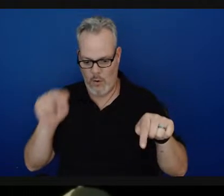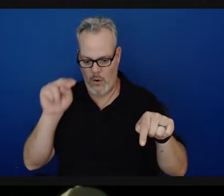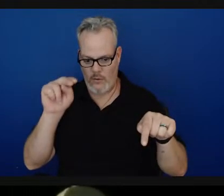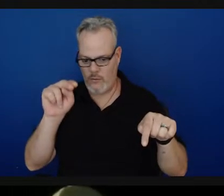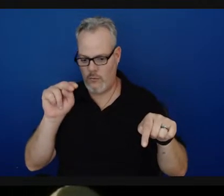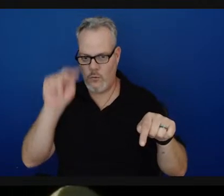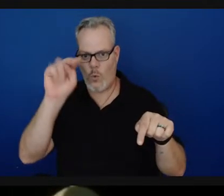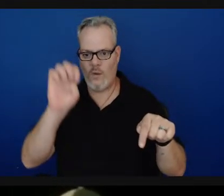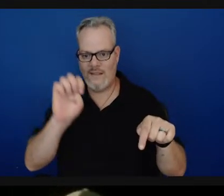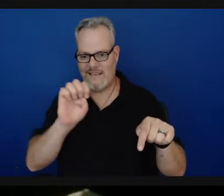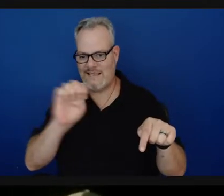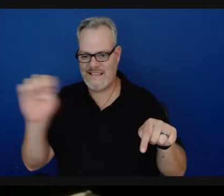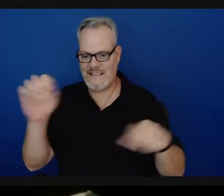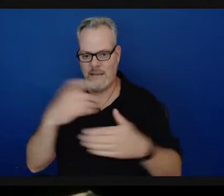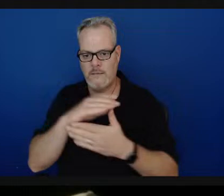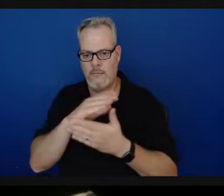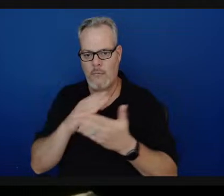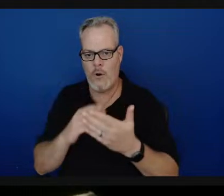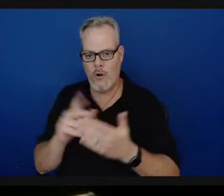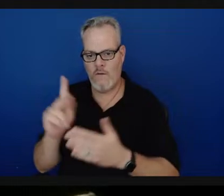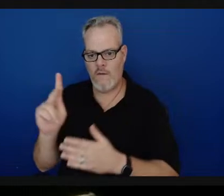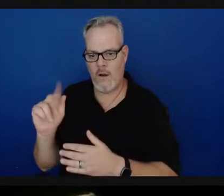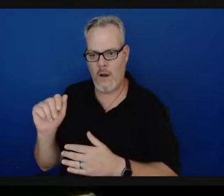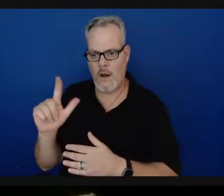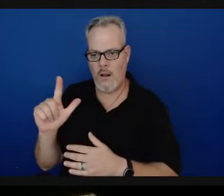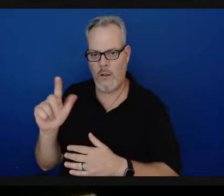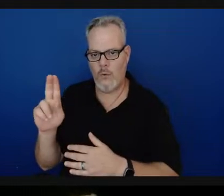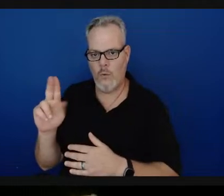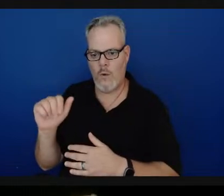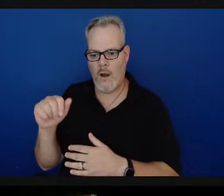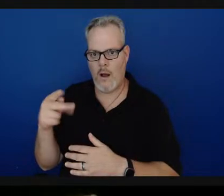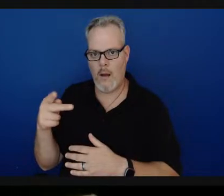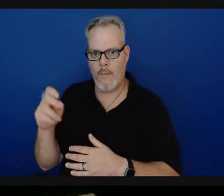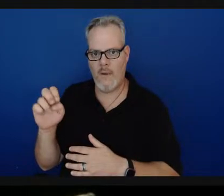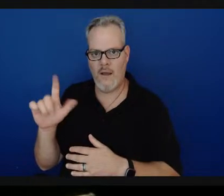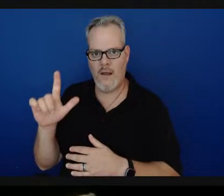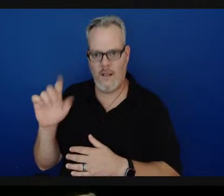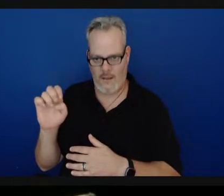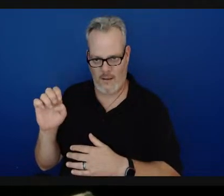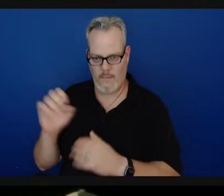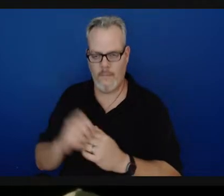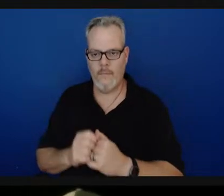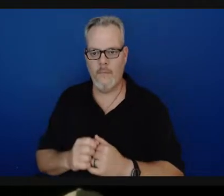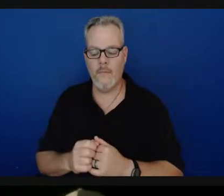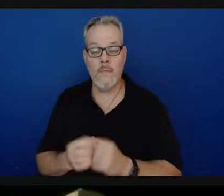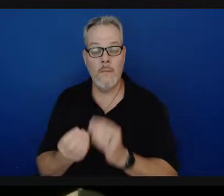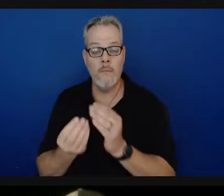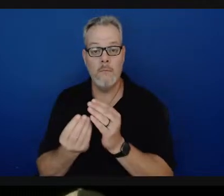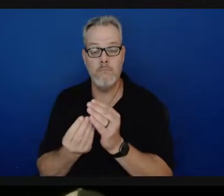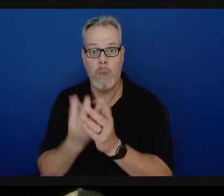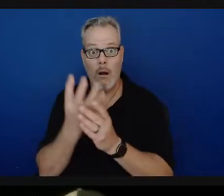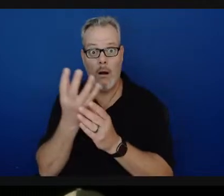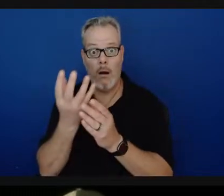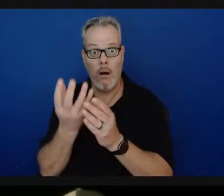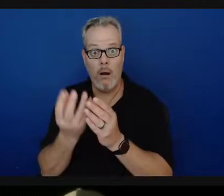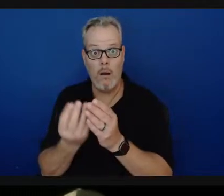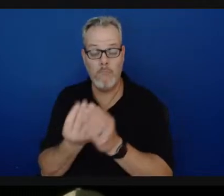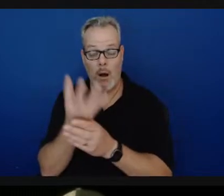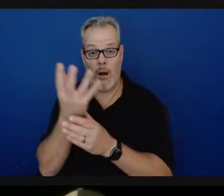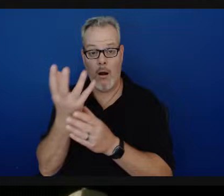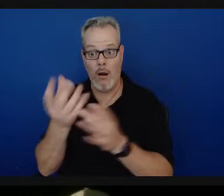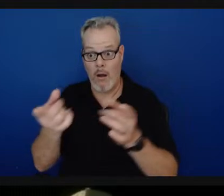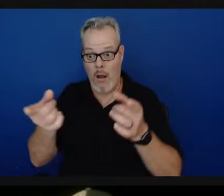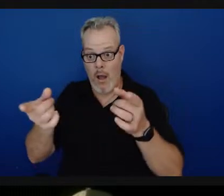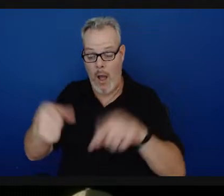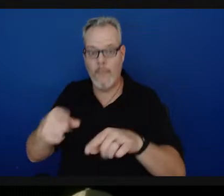summit caldera. So when these fountains come back, they come back fairly suddenly, and the viewing is pretty good. But as you can tell,